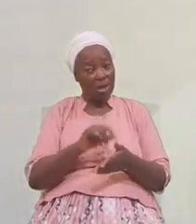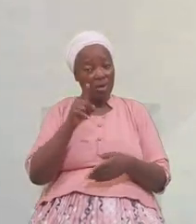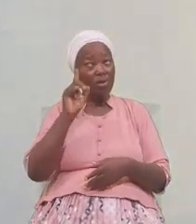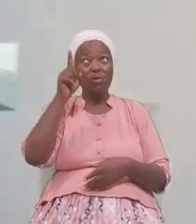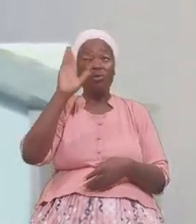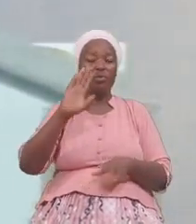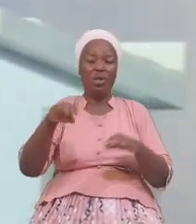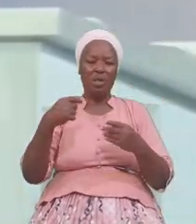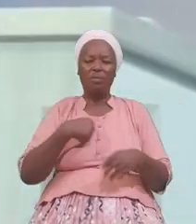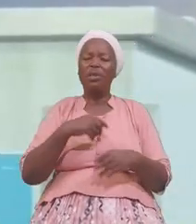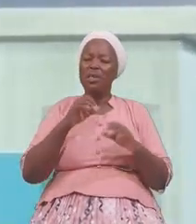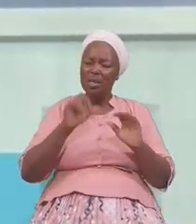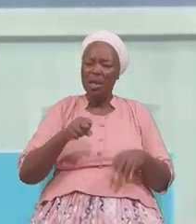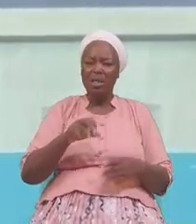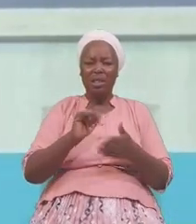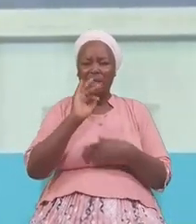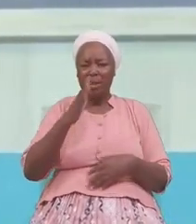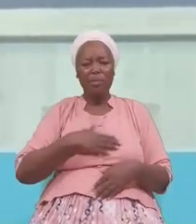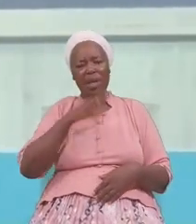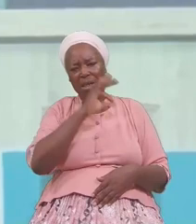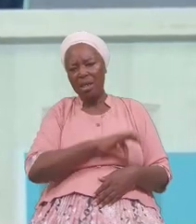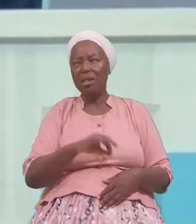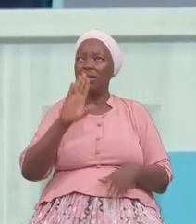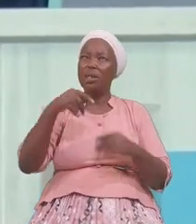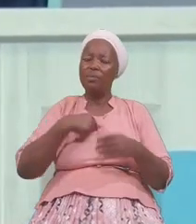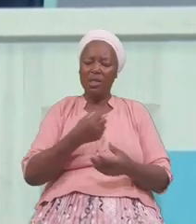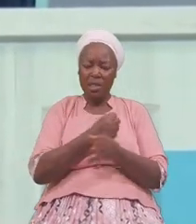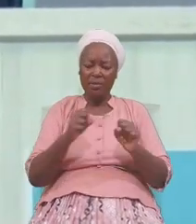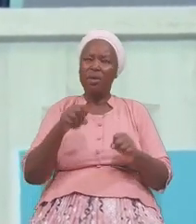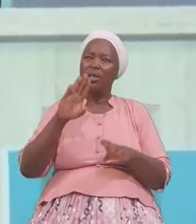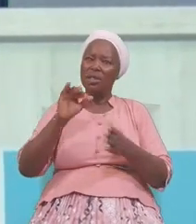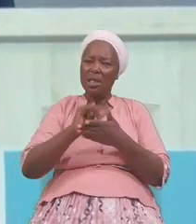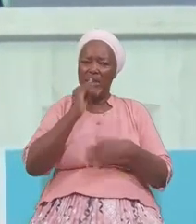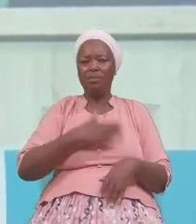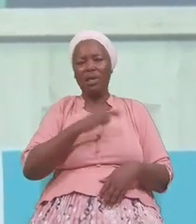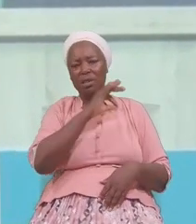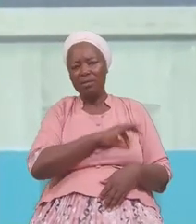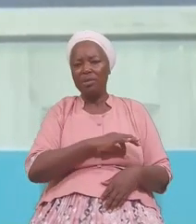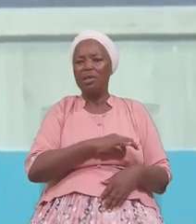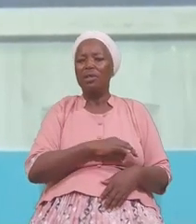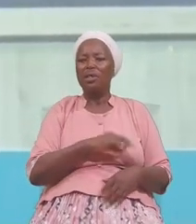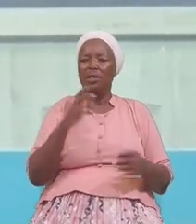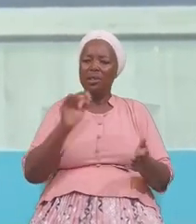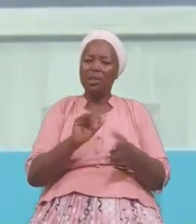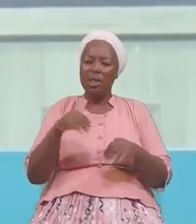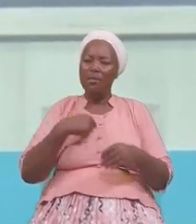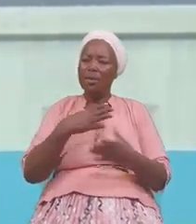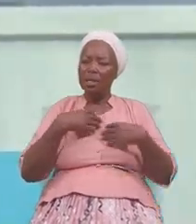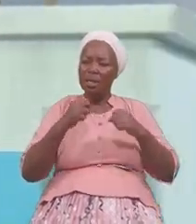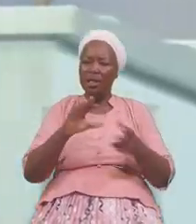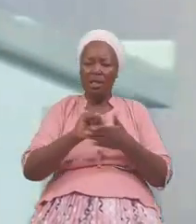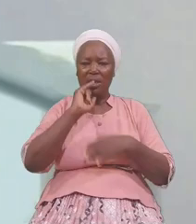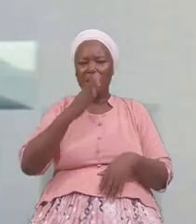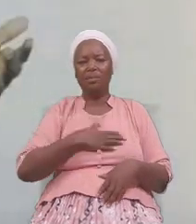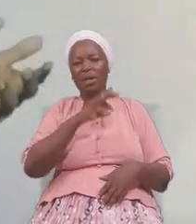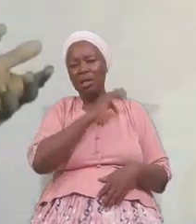me already. That's why he came. Give me salvation. That's why he came. Give me healing. That's why he came. But as